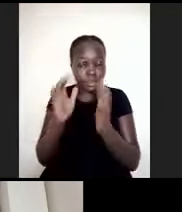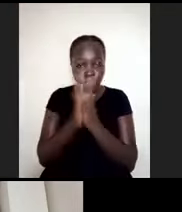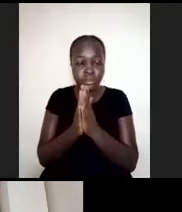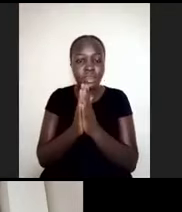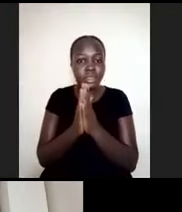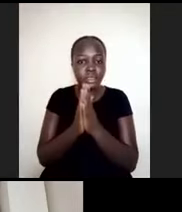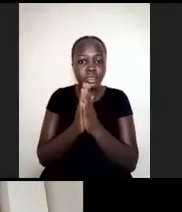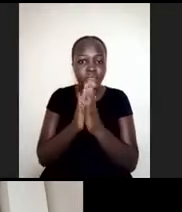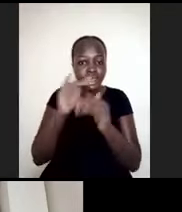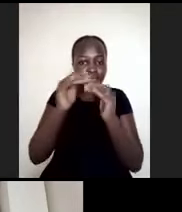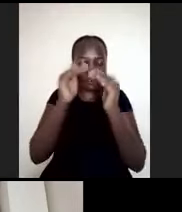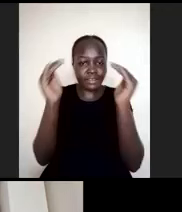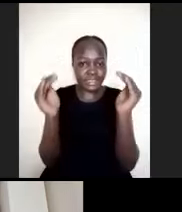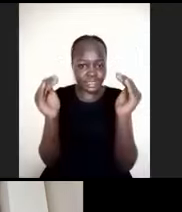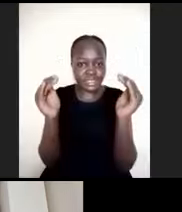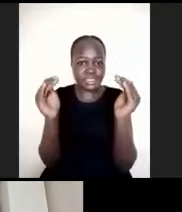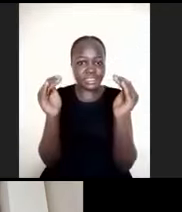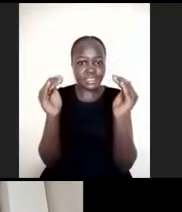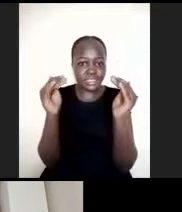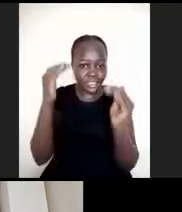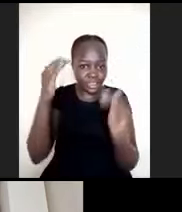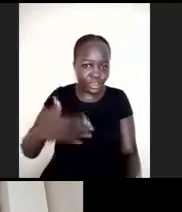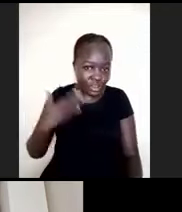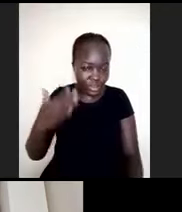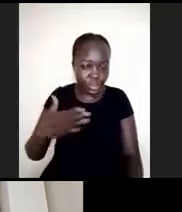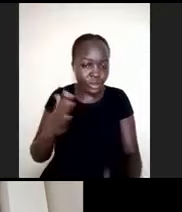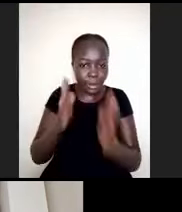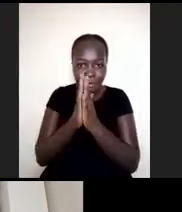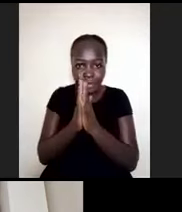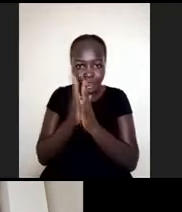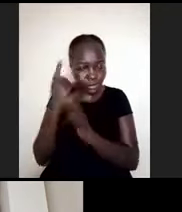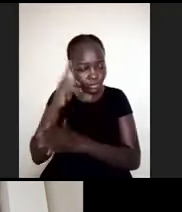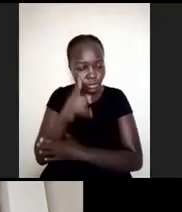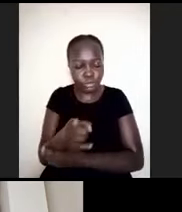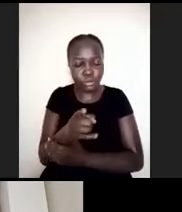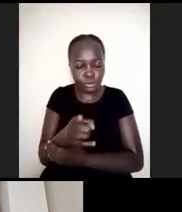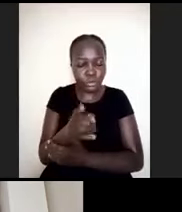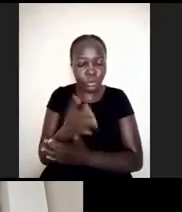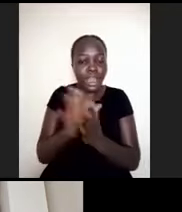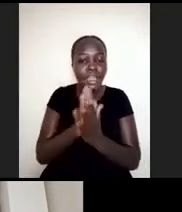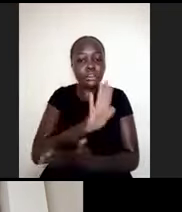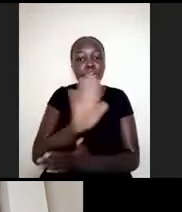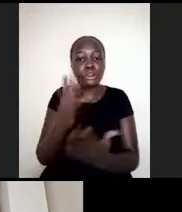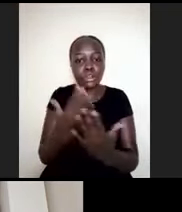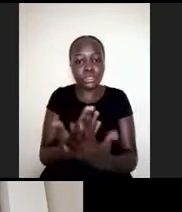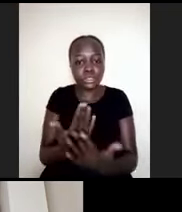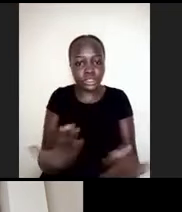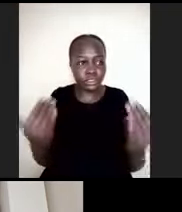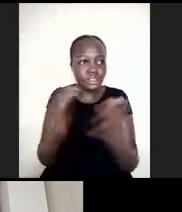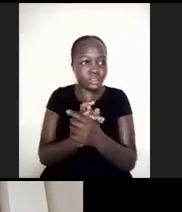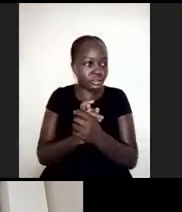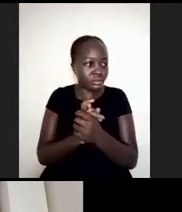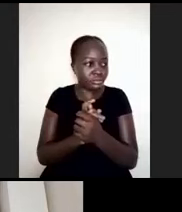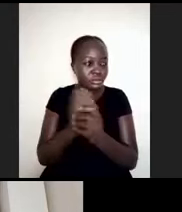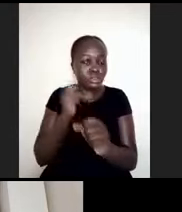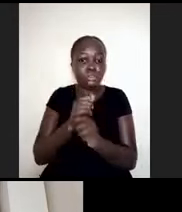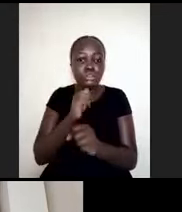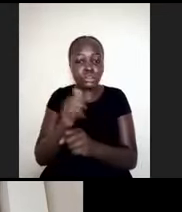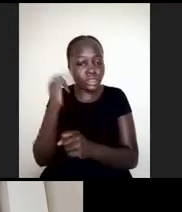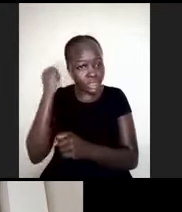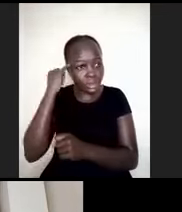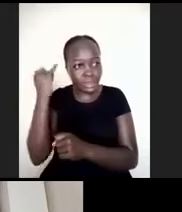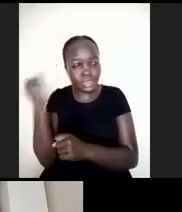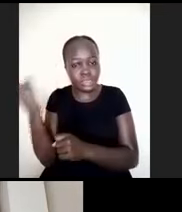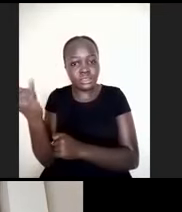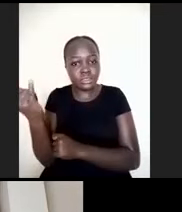Parents, always pray for your children. Don't assume, pray